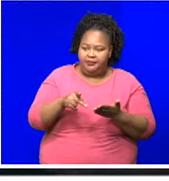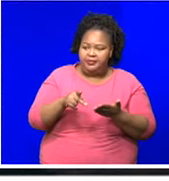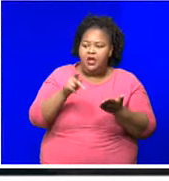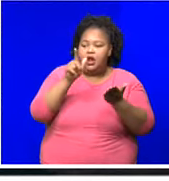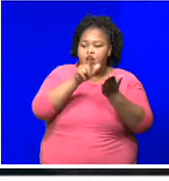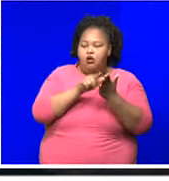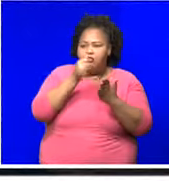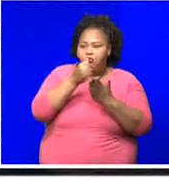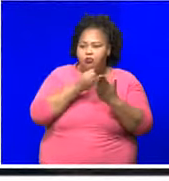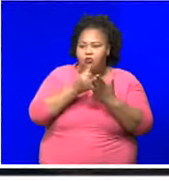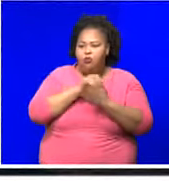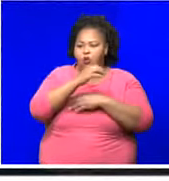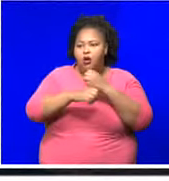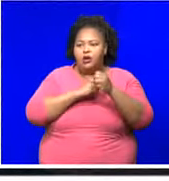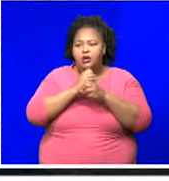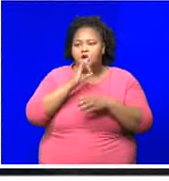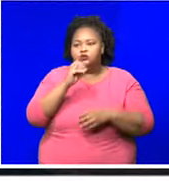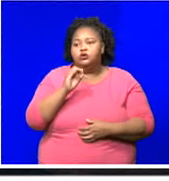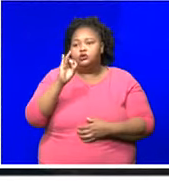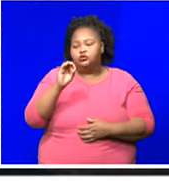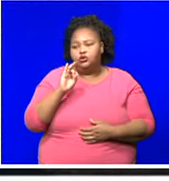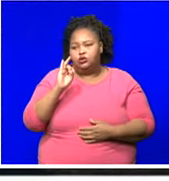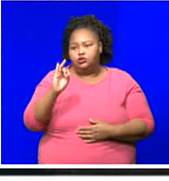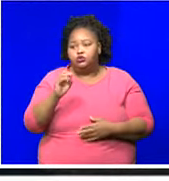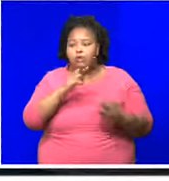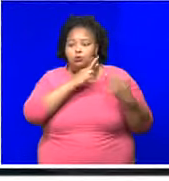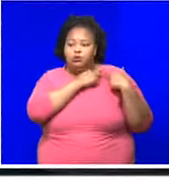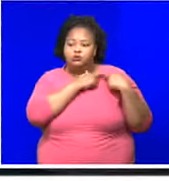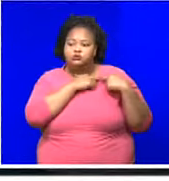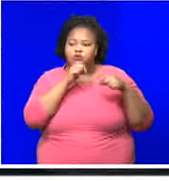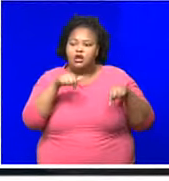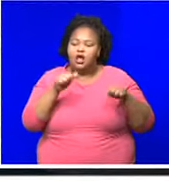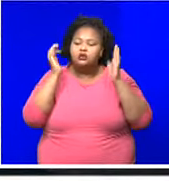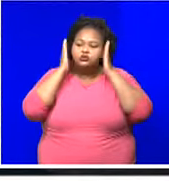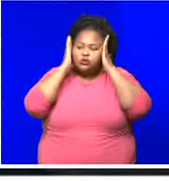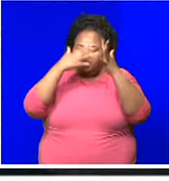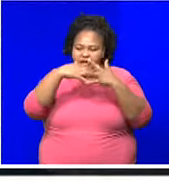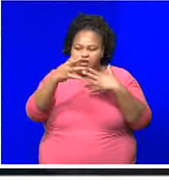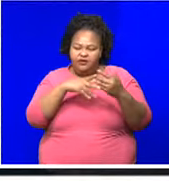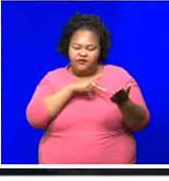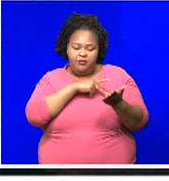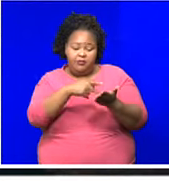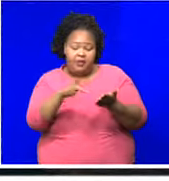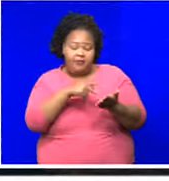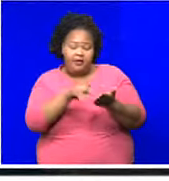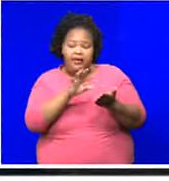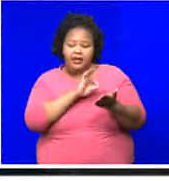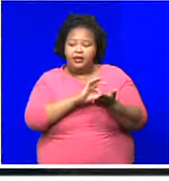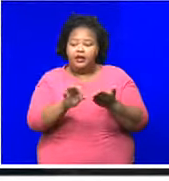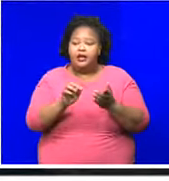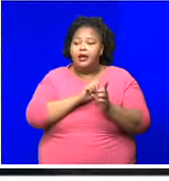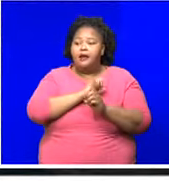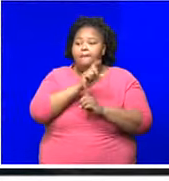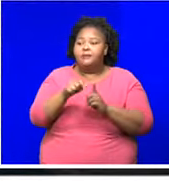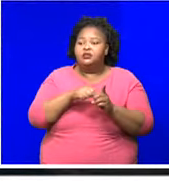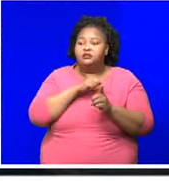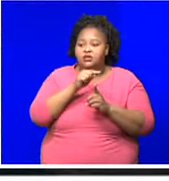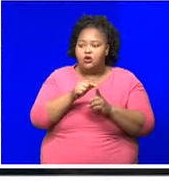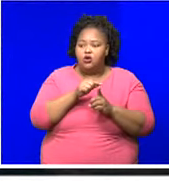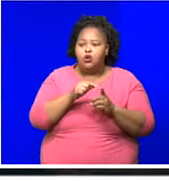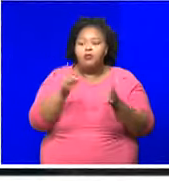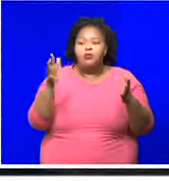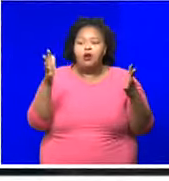provide for the regulation and supervision of the country's payment systems. The minister was speaking in Parliament during a stakeholder engagement